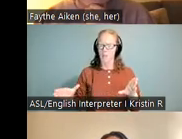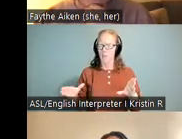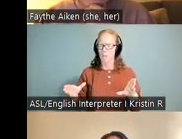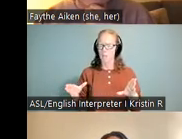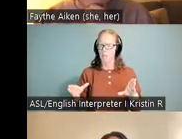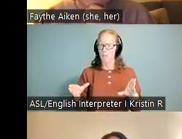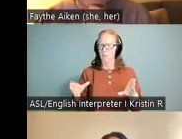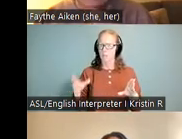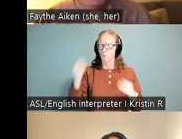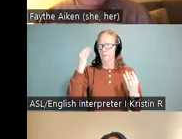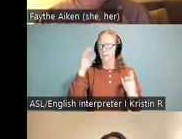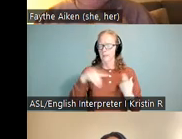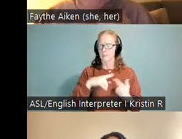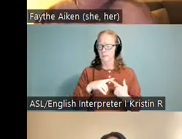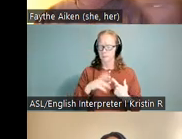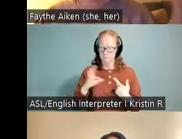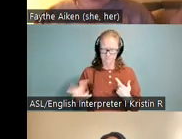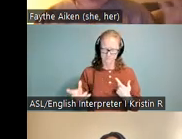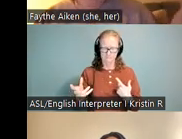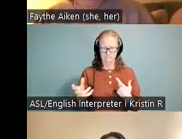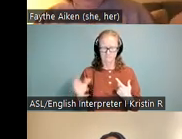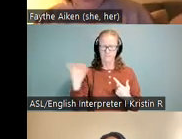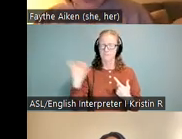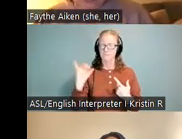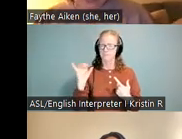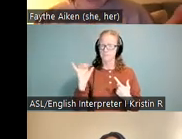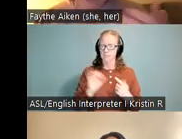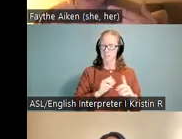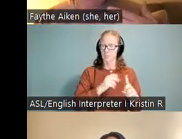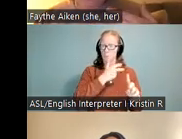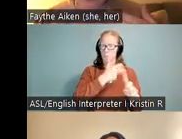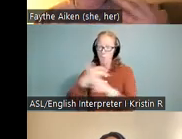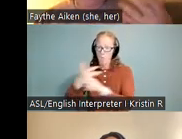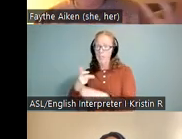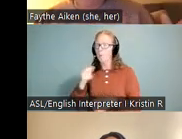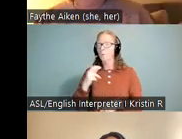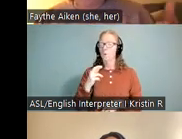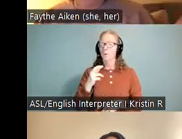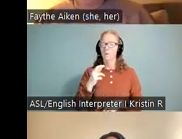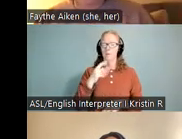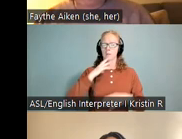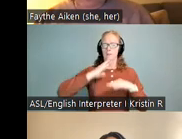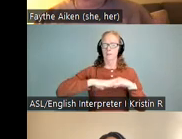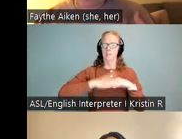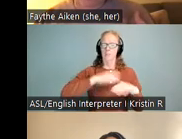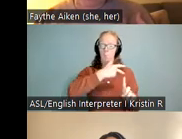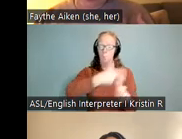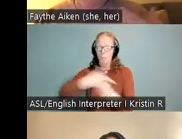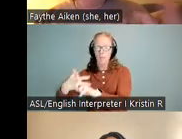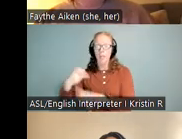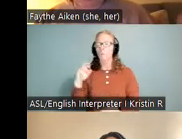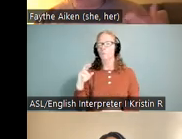you're thinking, like, is it quarterly? Like, are we saying at the bare minimum quarterly